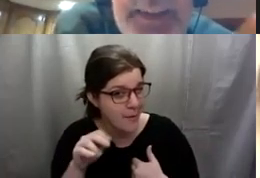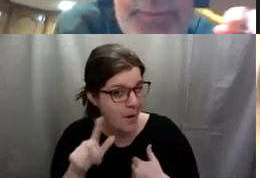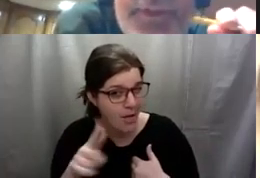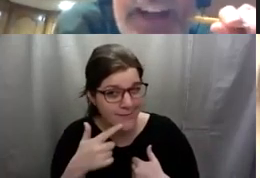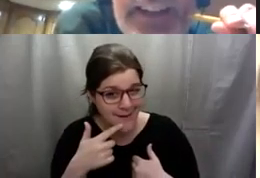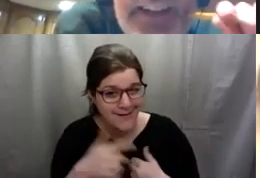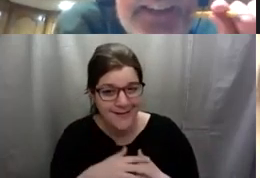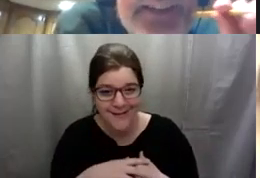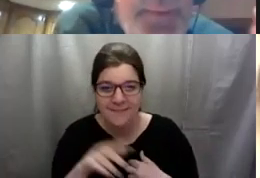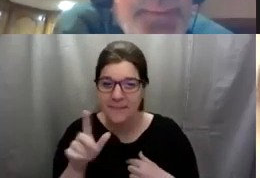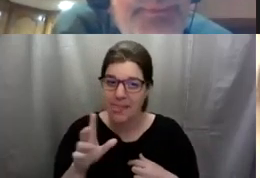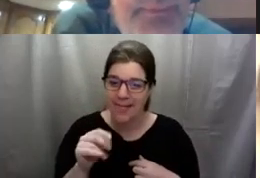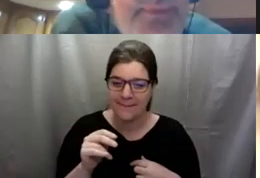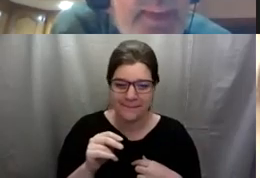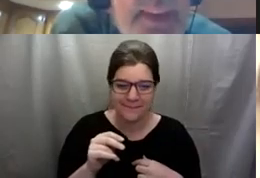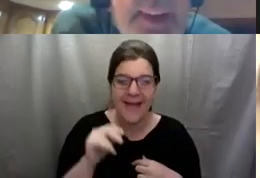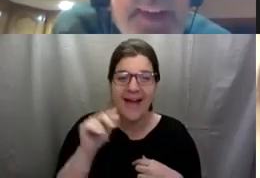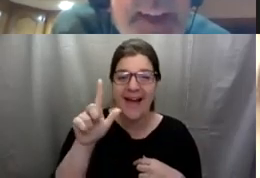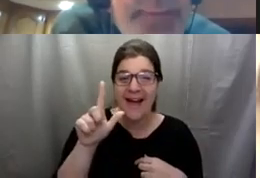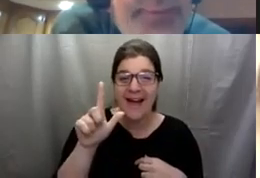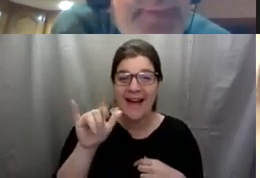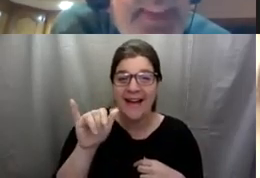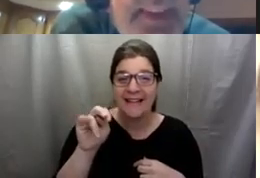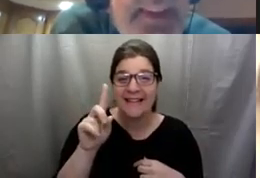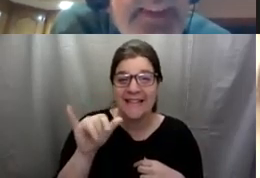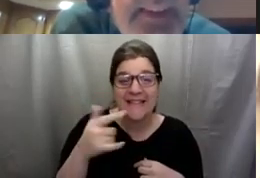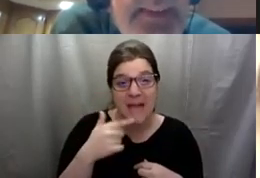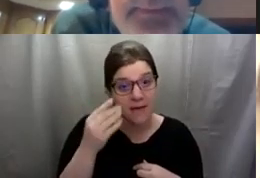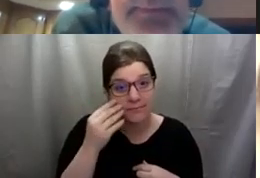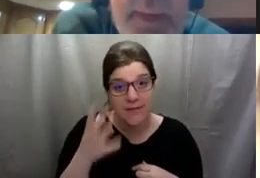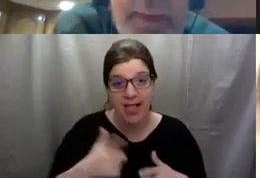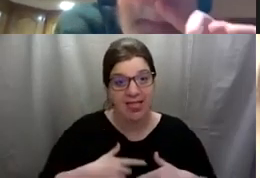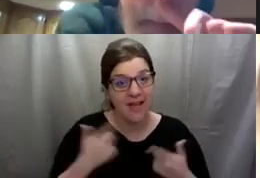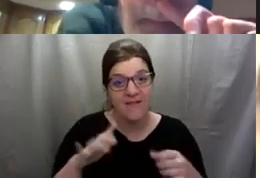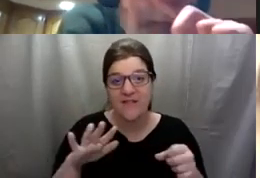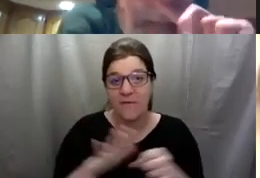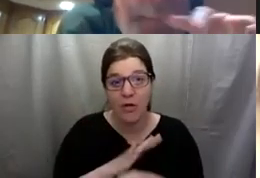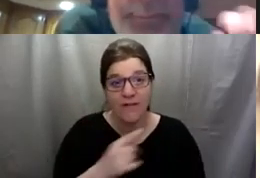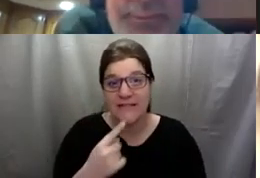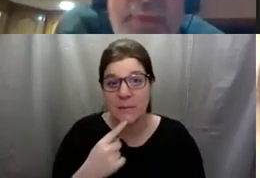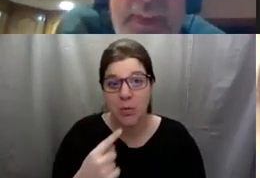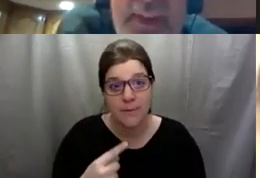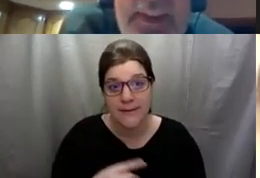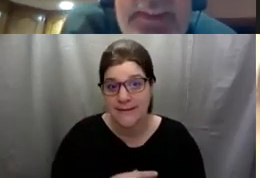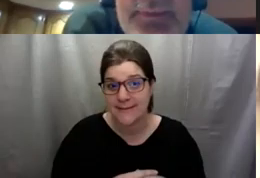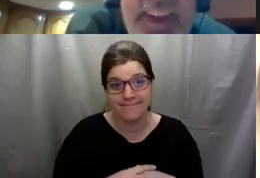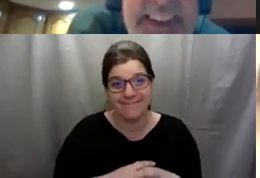Life is full of disappointment. You can watch as I pass it around to myself.